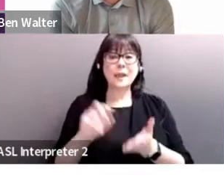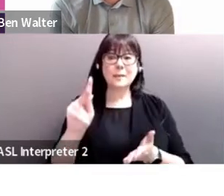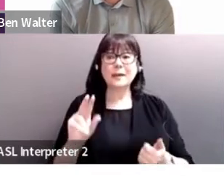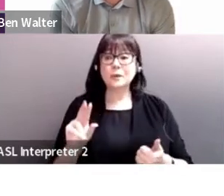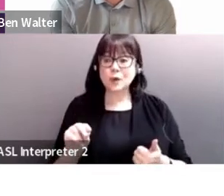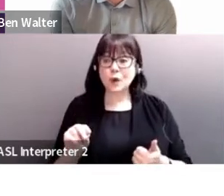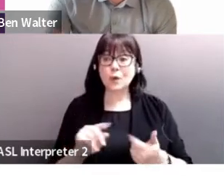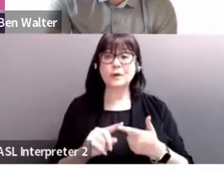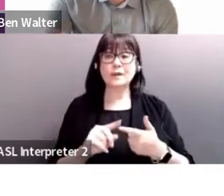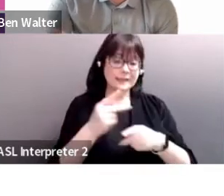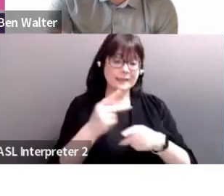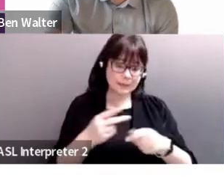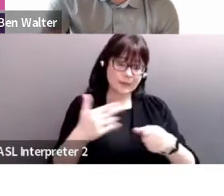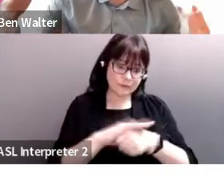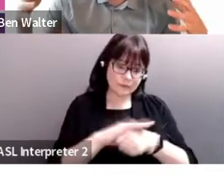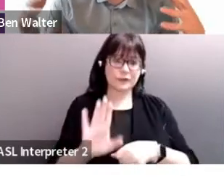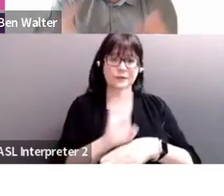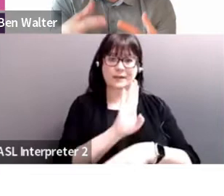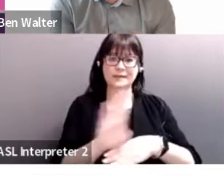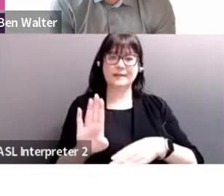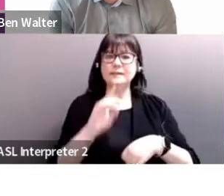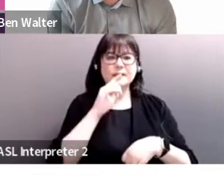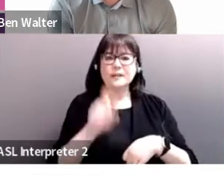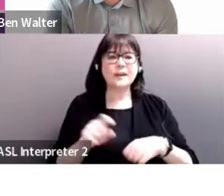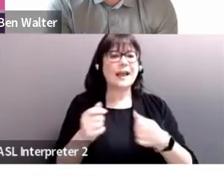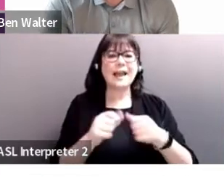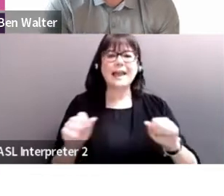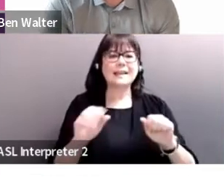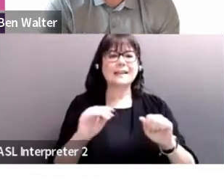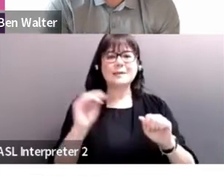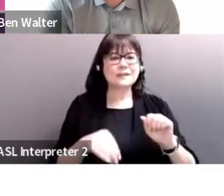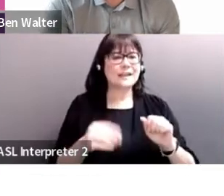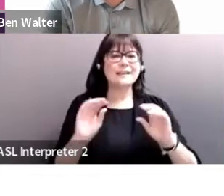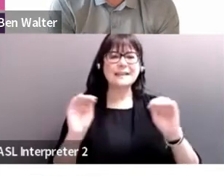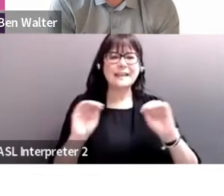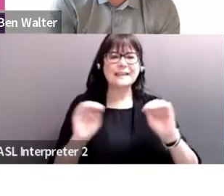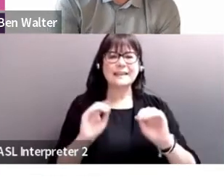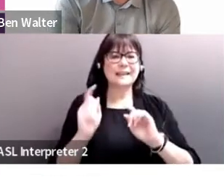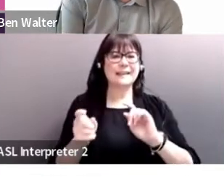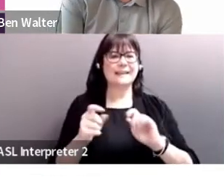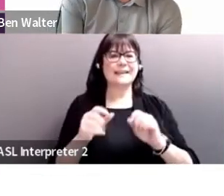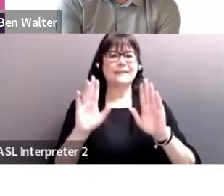capital to basically, put into your business and grow your business with.